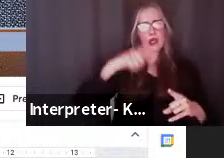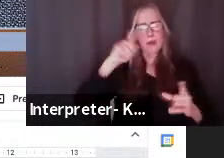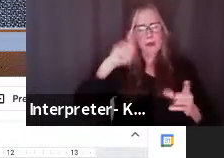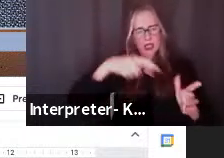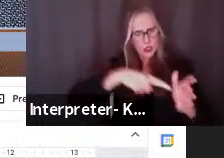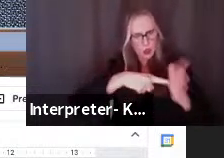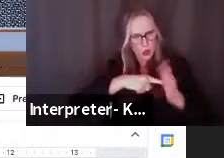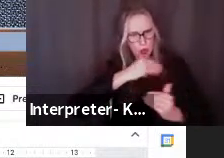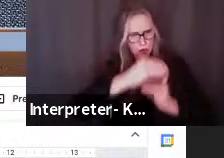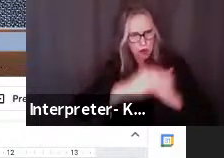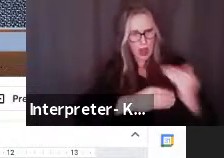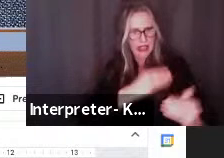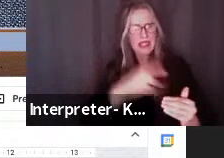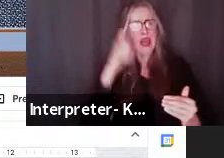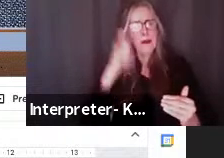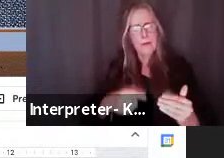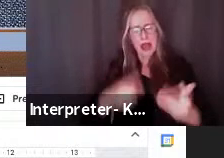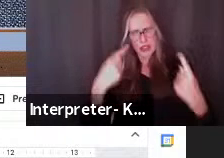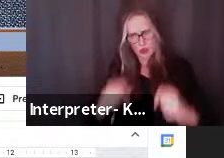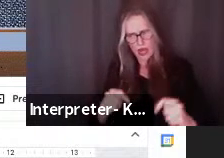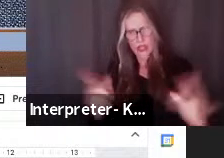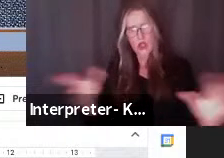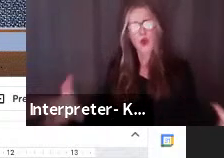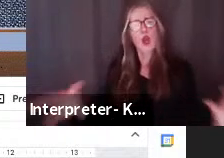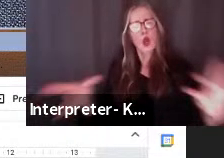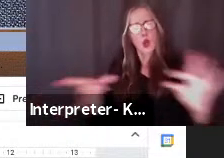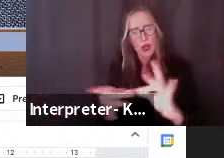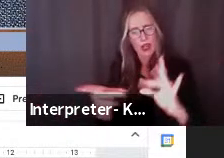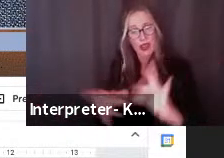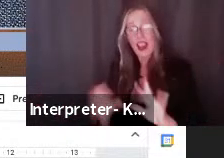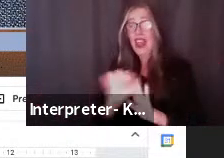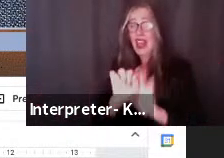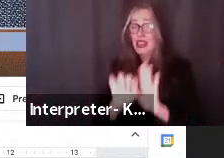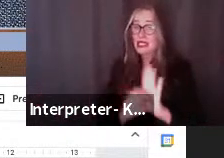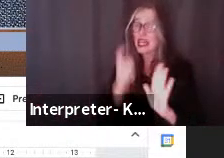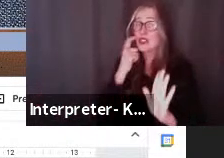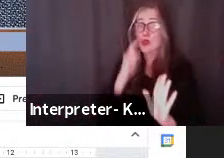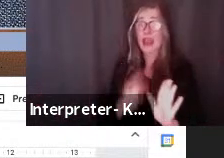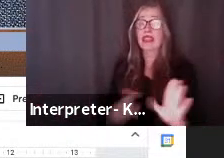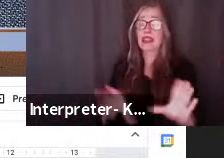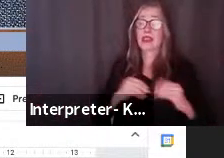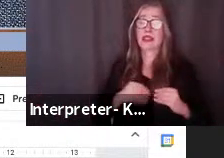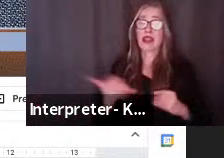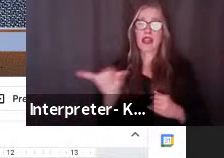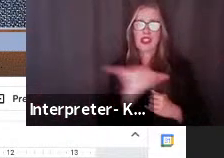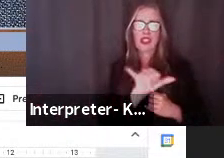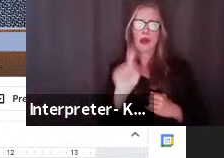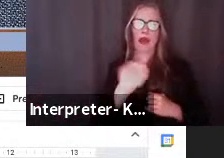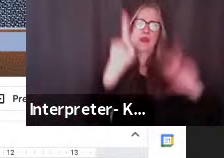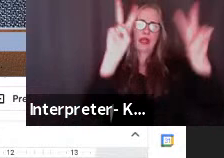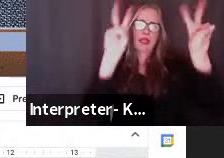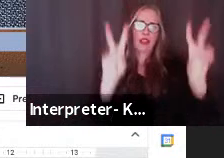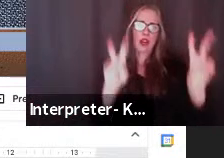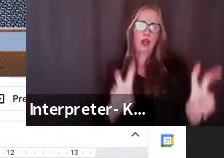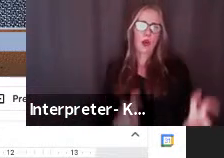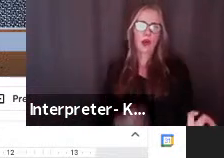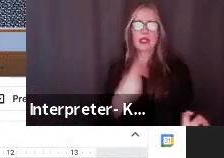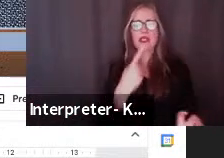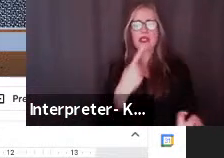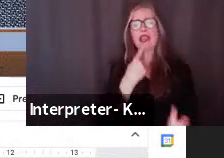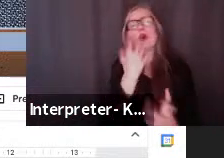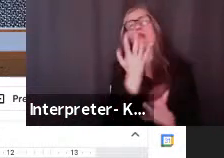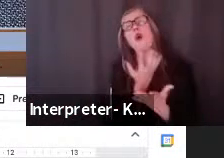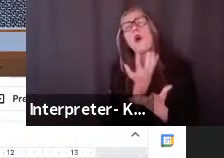reunify and the states recognize this in their law this is a bunch of lovely quotations on how important the parent-child